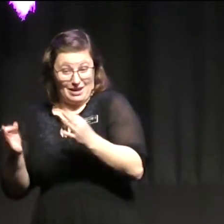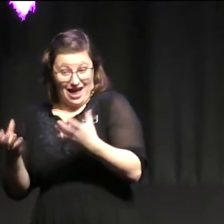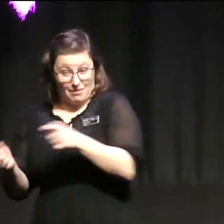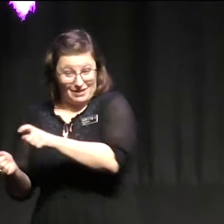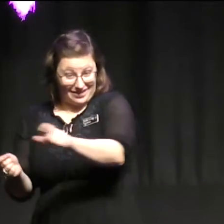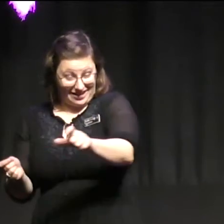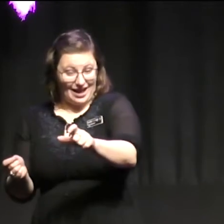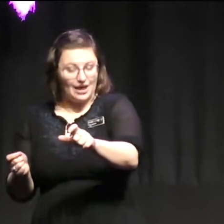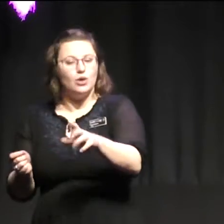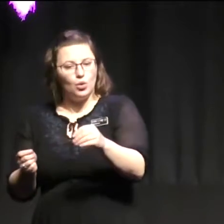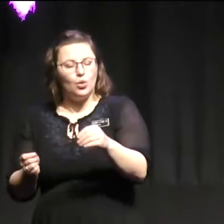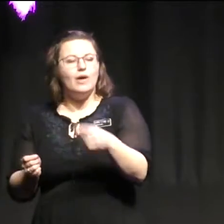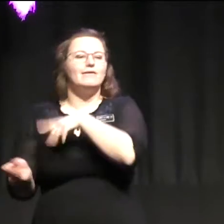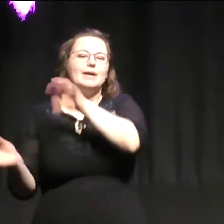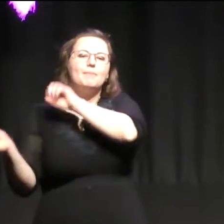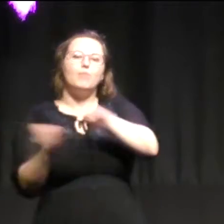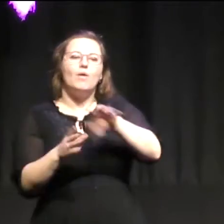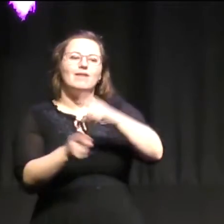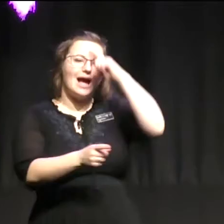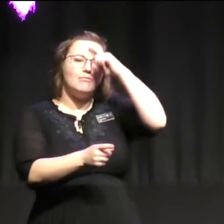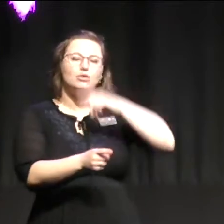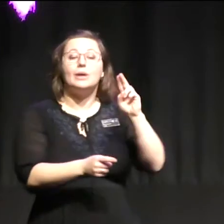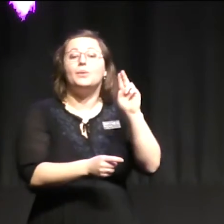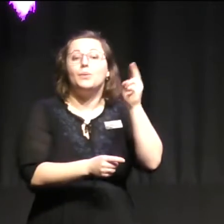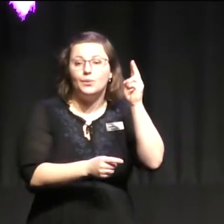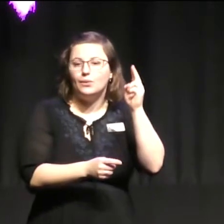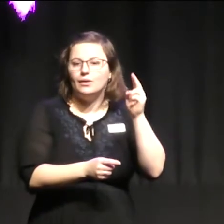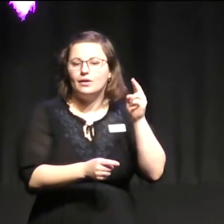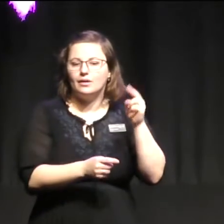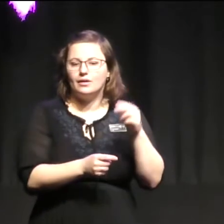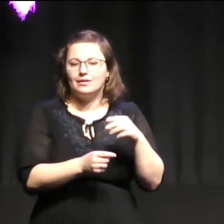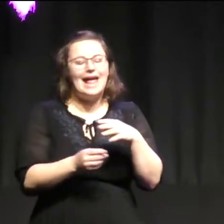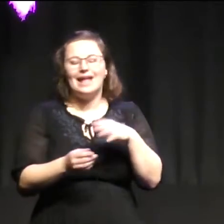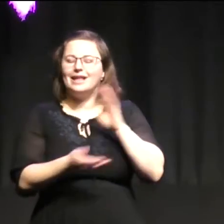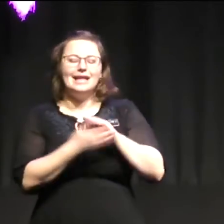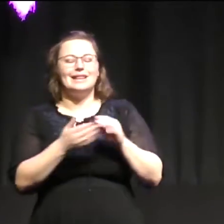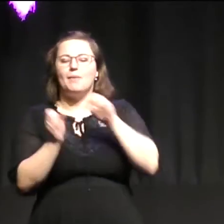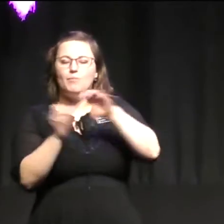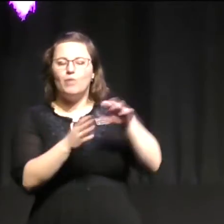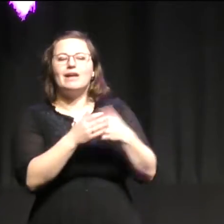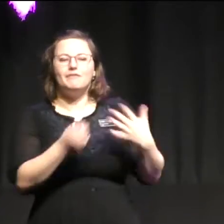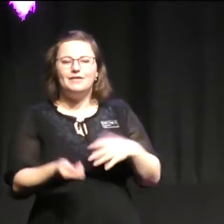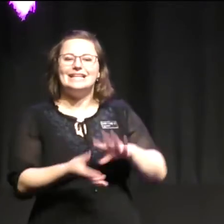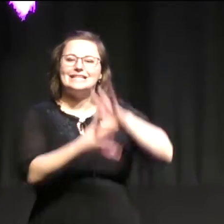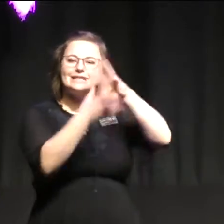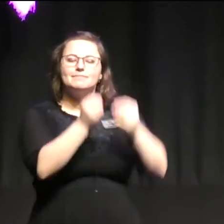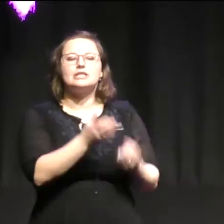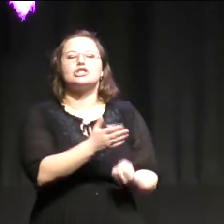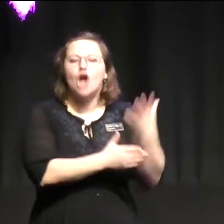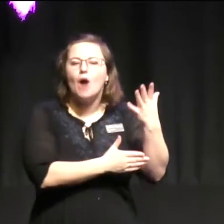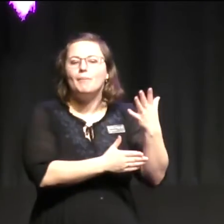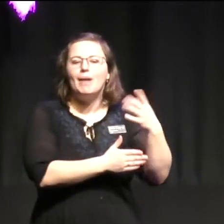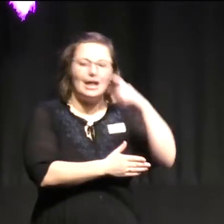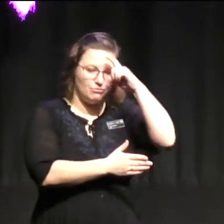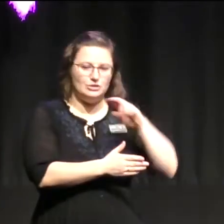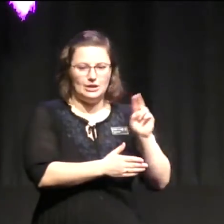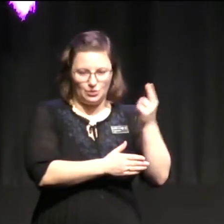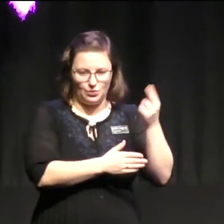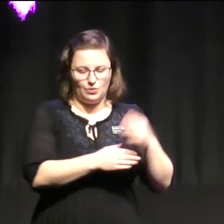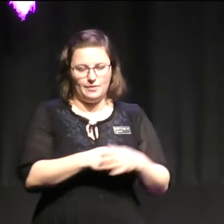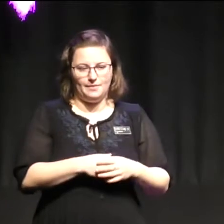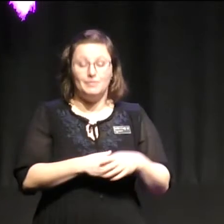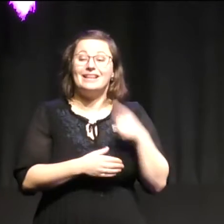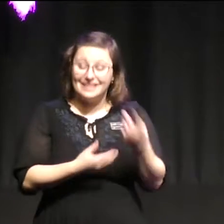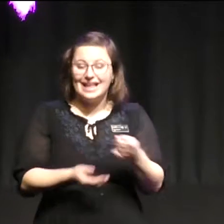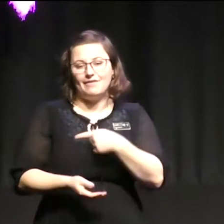where you are influencing the policies? No, but you are shaping the policies. And how does that happen?